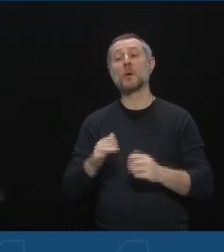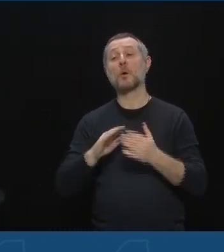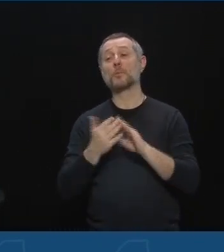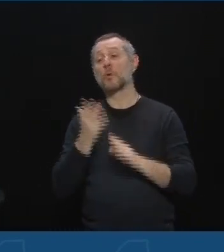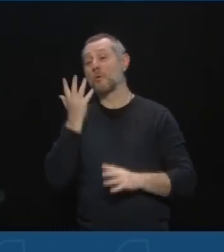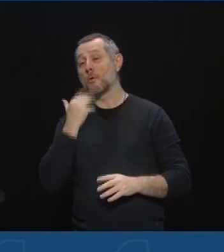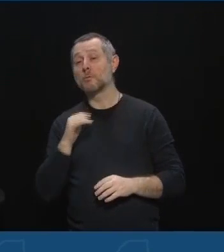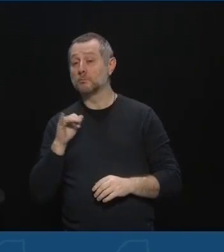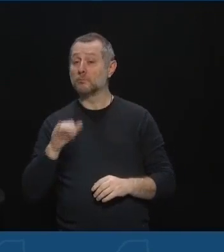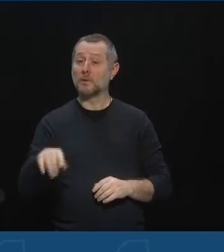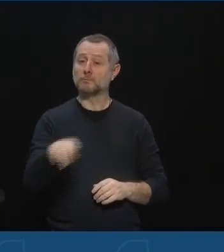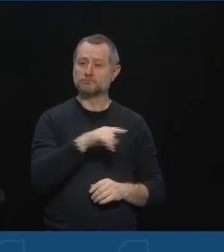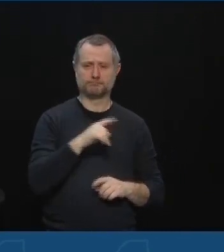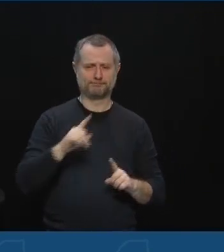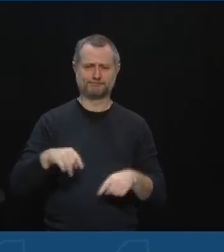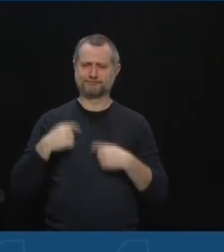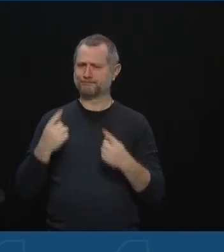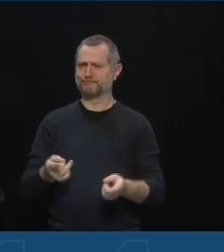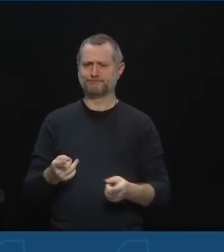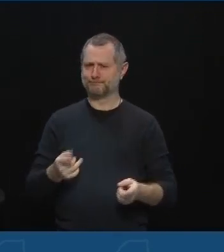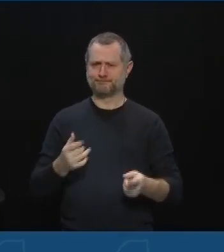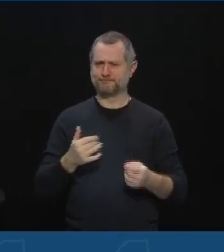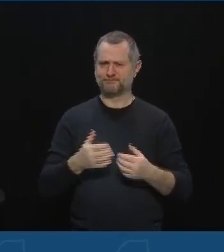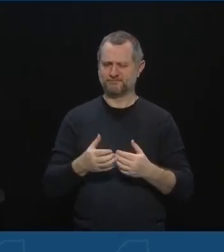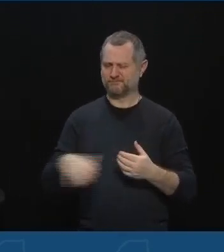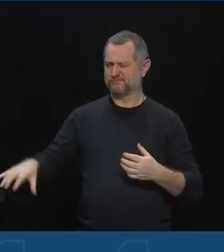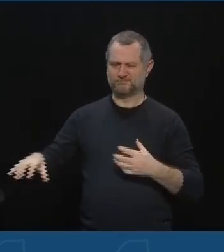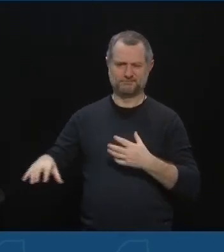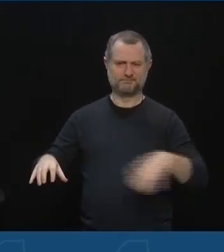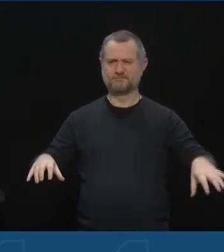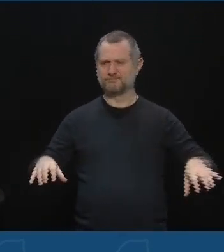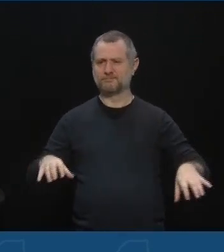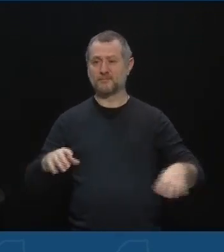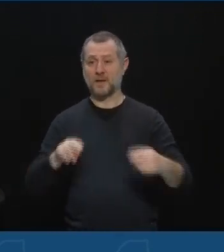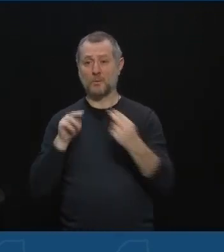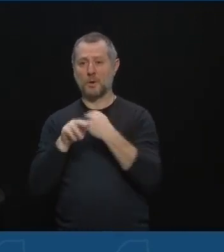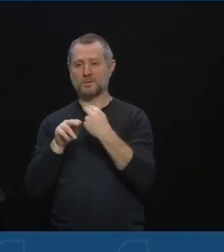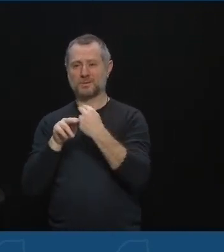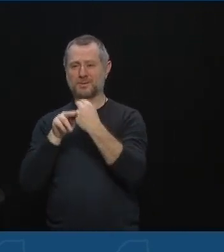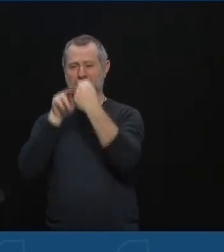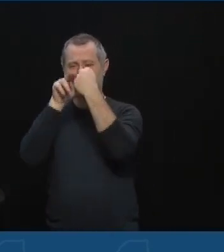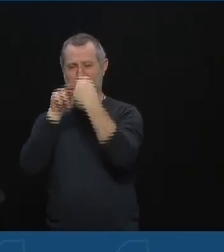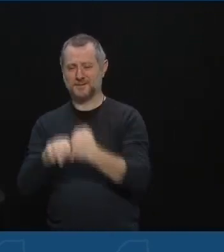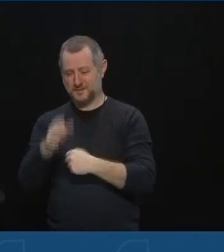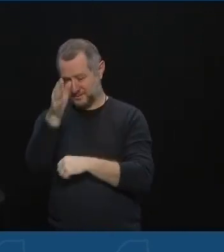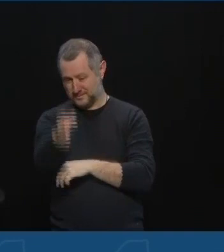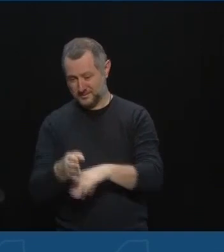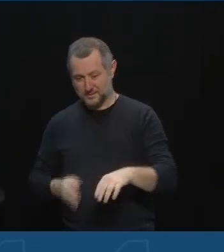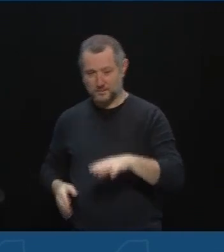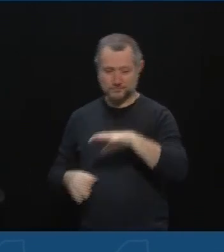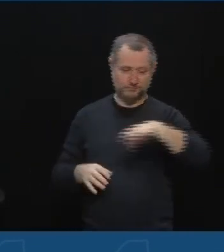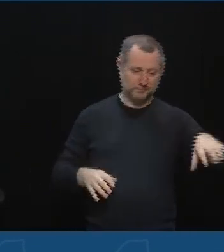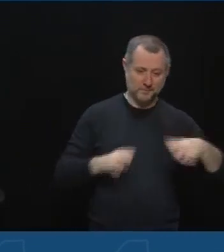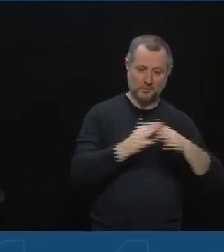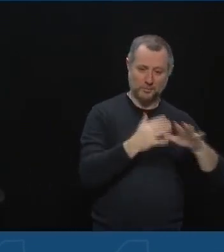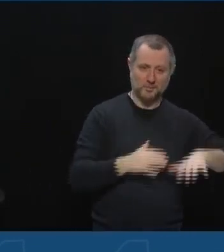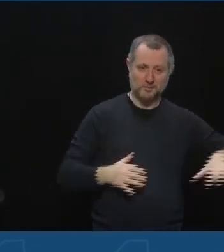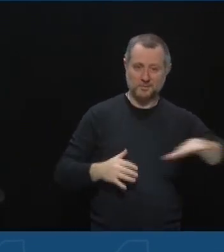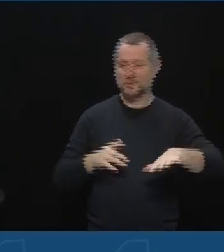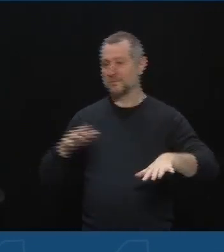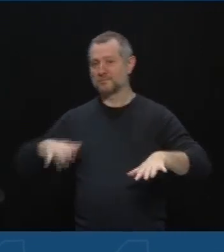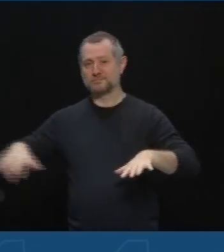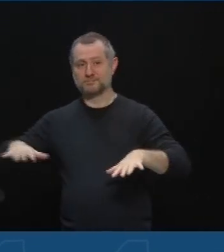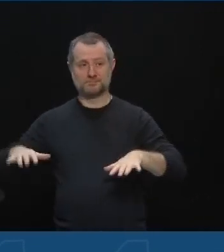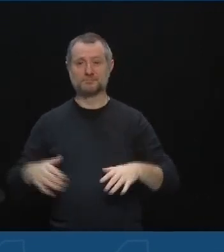almost by design separated. It seems like the highways went through these communities the most, and there was a time when everyone designed them to get people out to